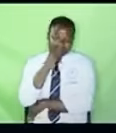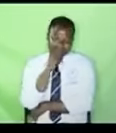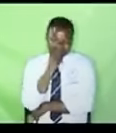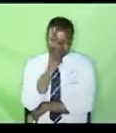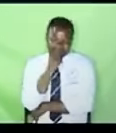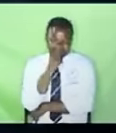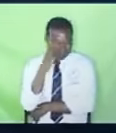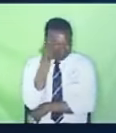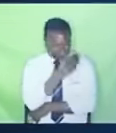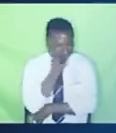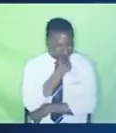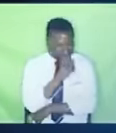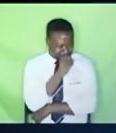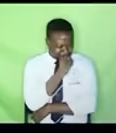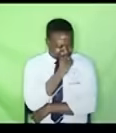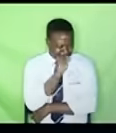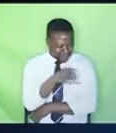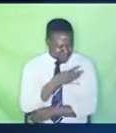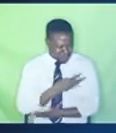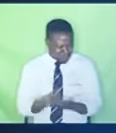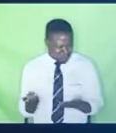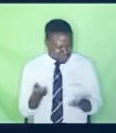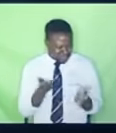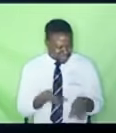See this fine girl. See, that's just waste.